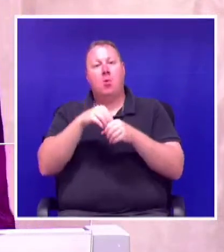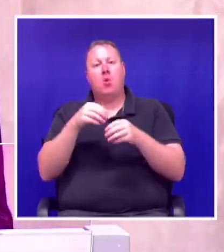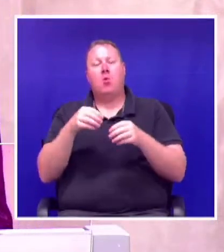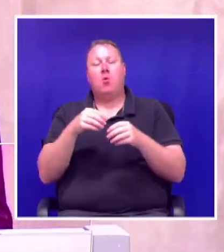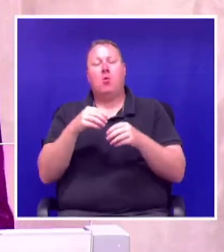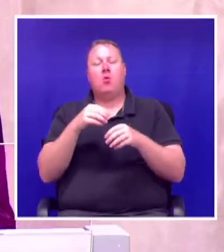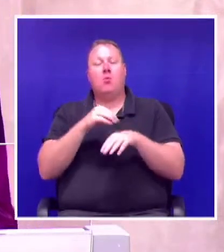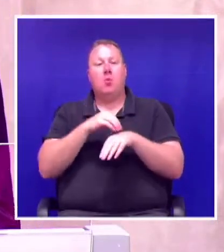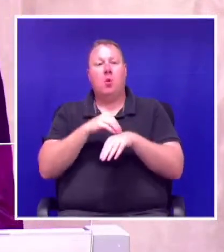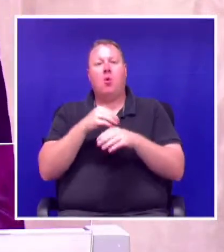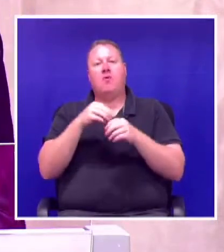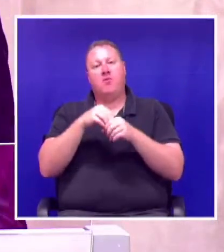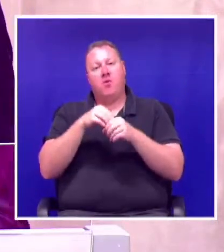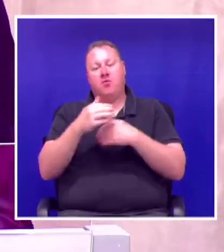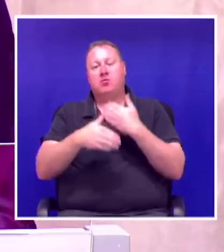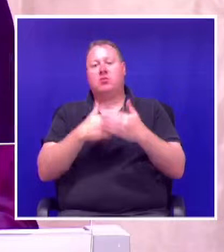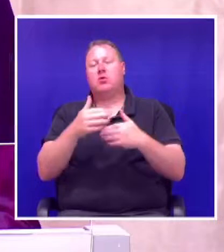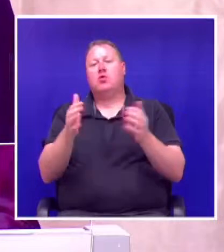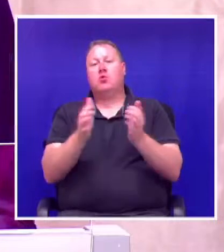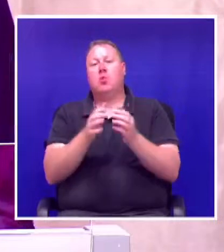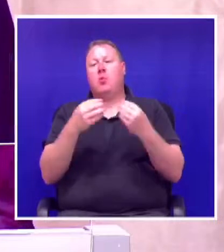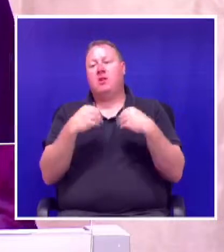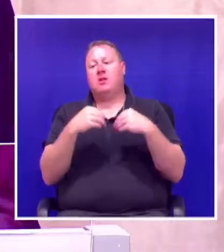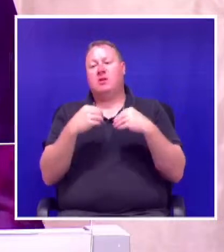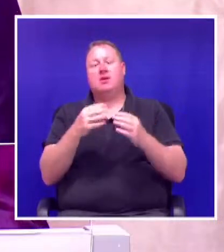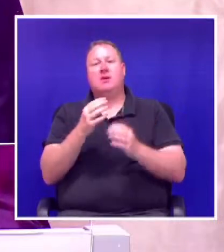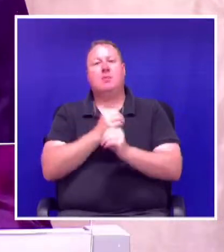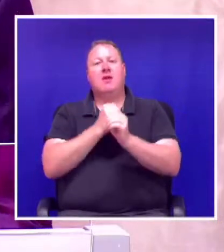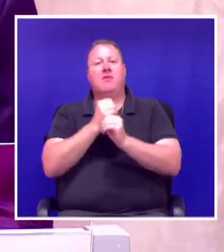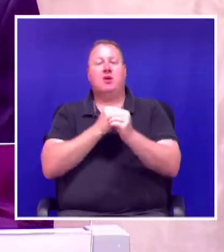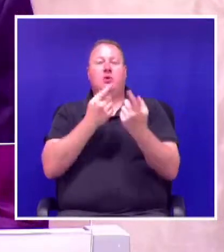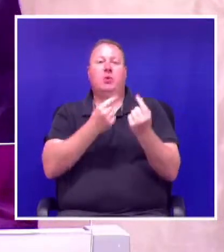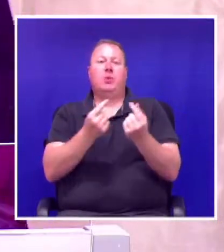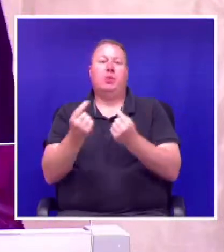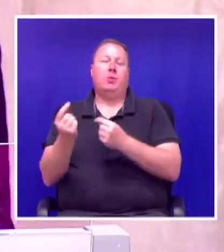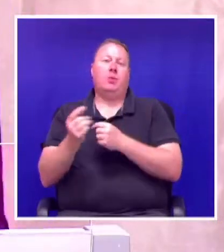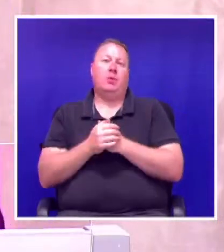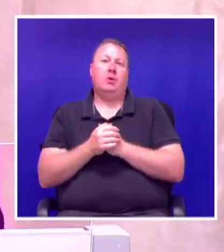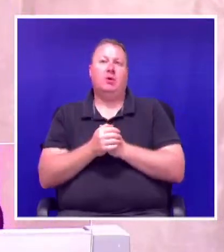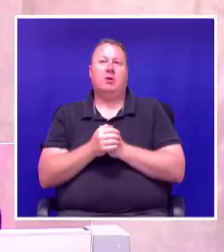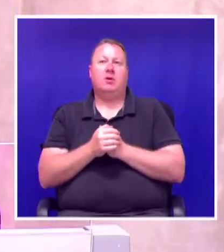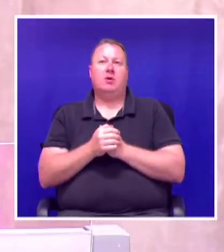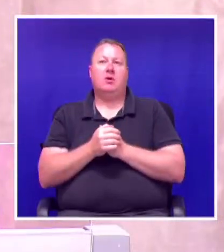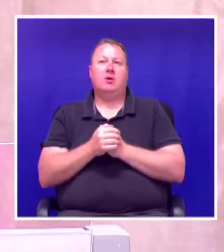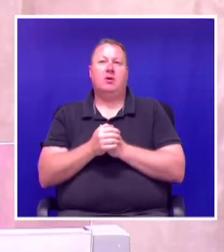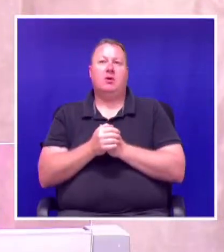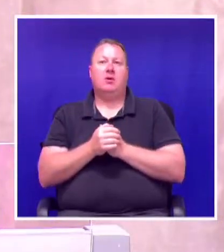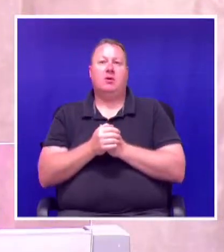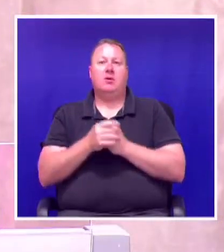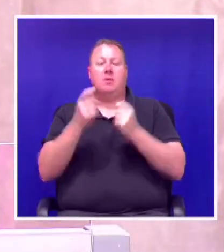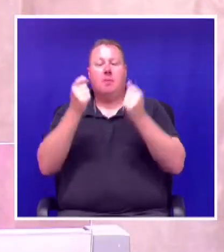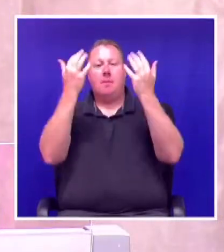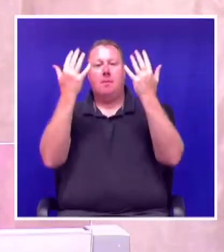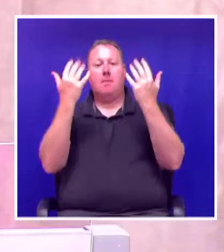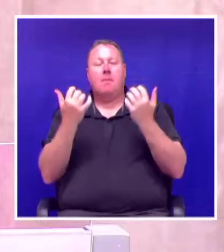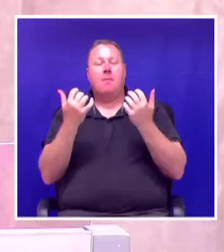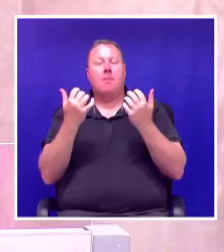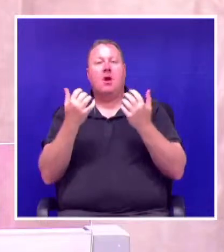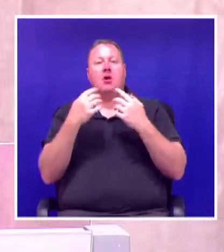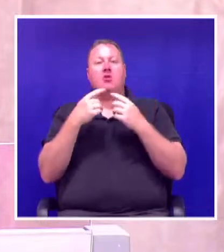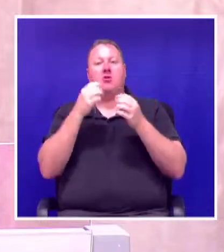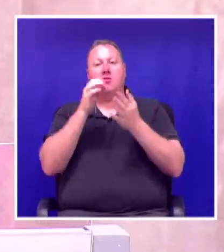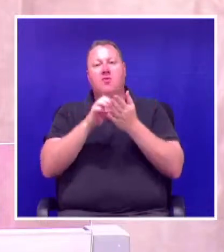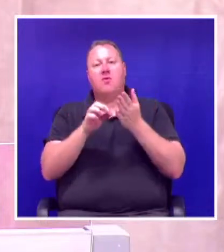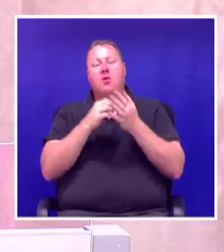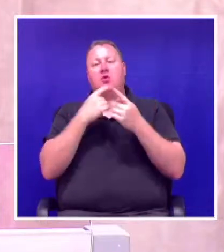small enterprises in the manufacturing sector. When delivering the budget vote speech in July this